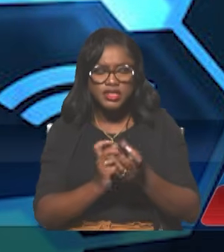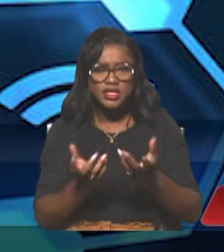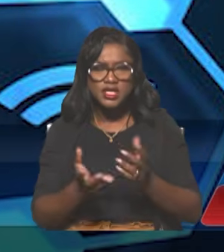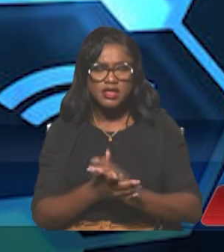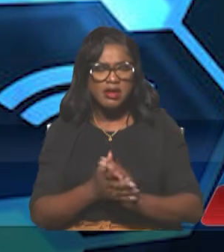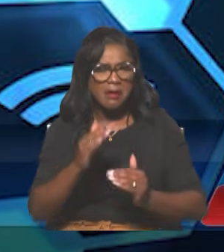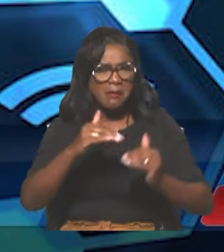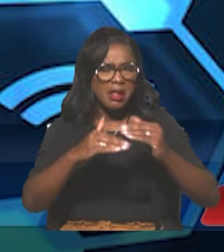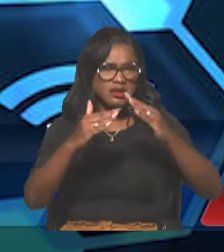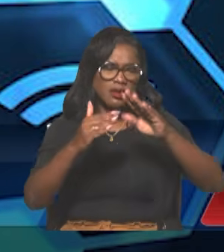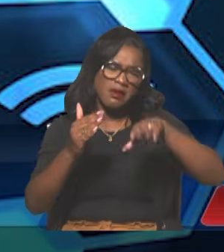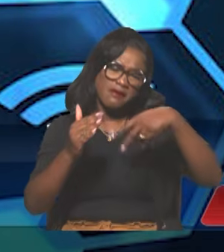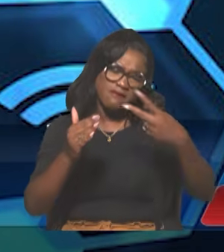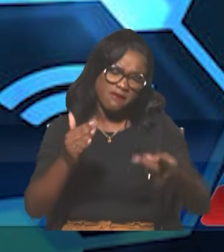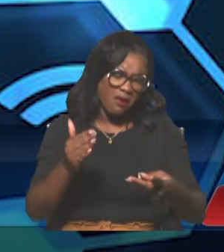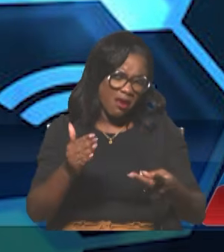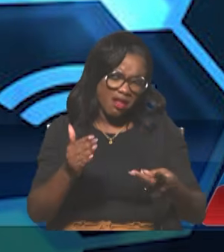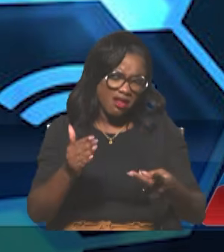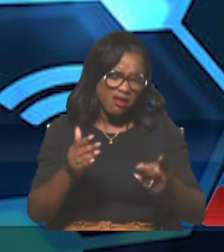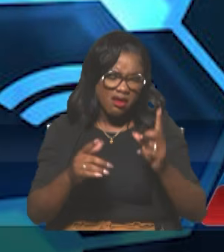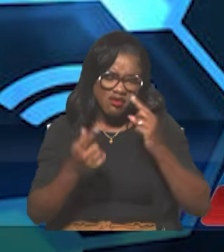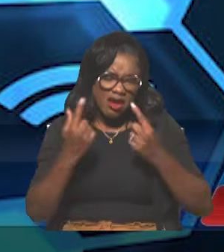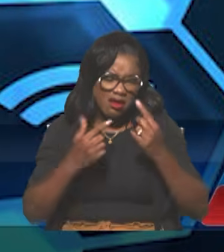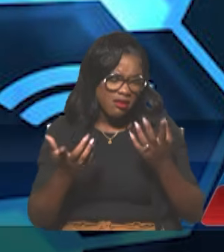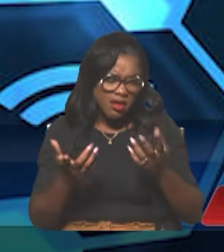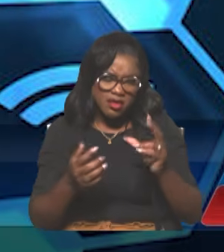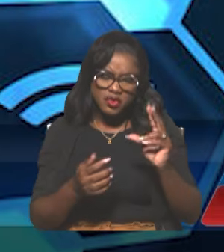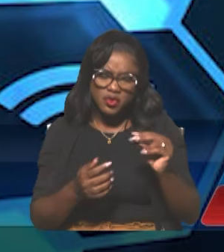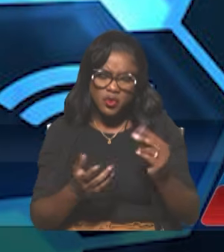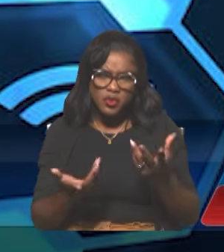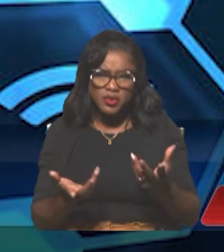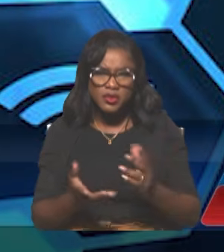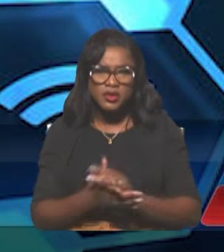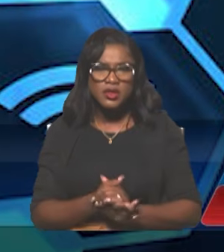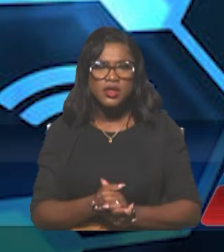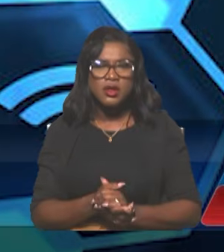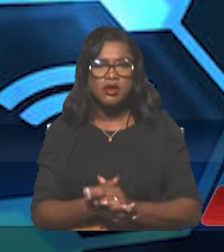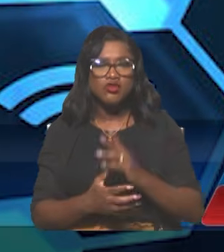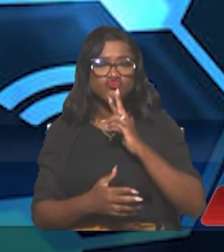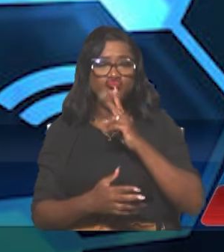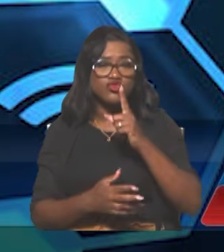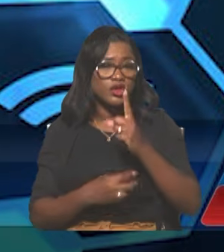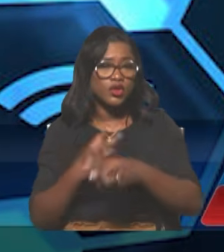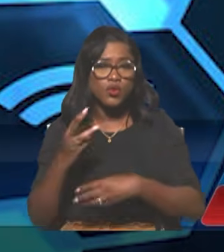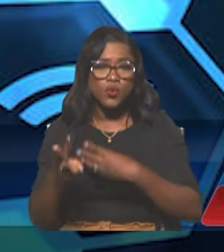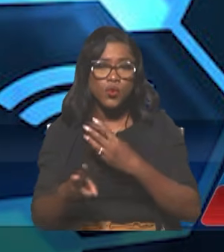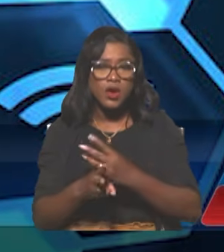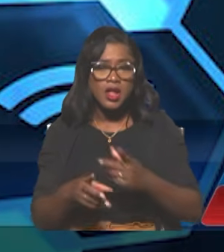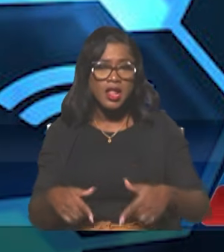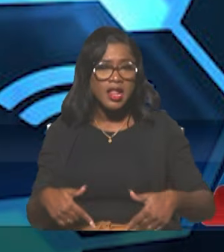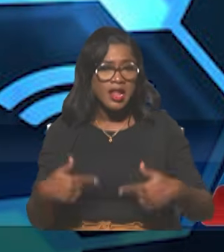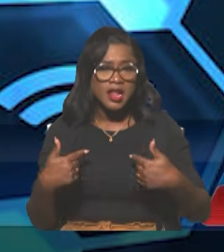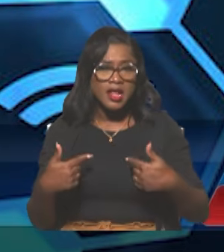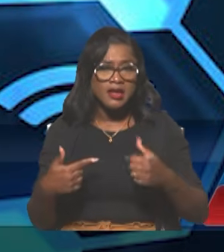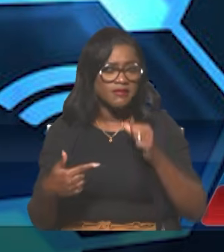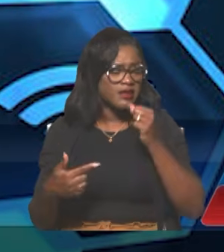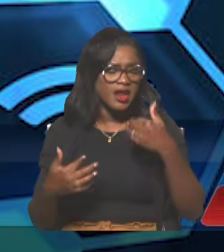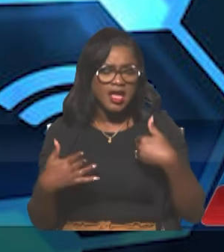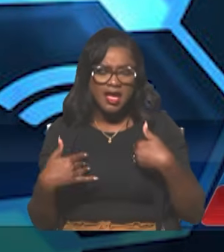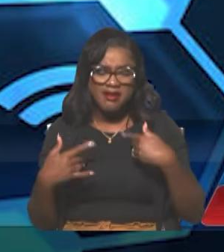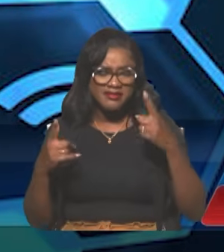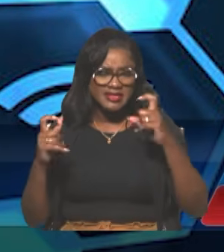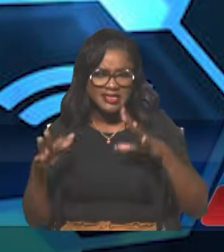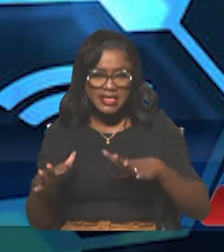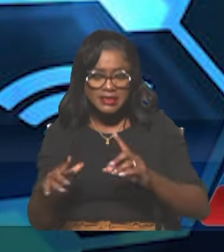down. What's going to happen next? Am I going to just cry? Because the truth of the matter is that in the real world, the life doesn't give us multiple choice papers. It gives